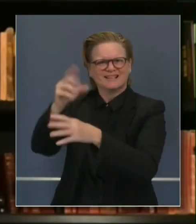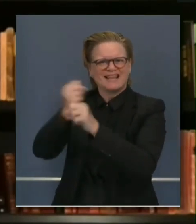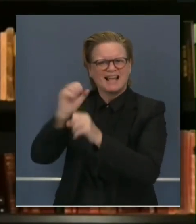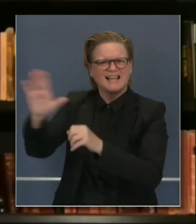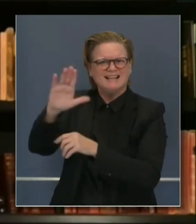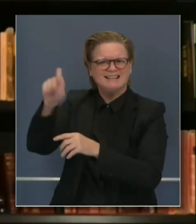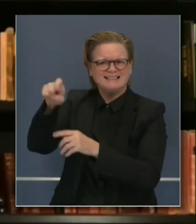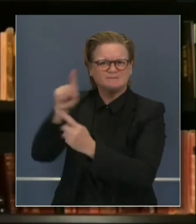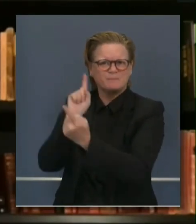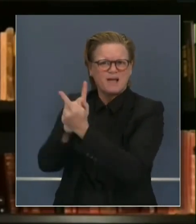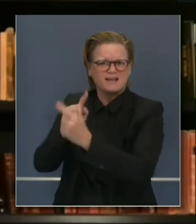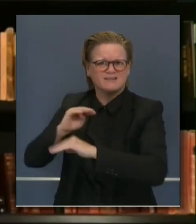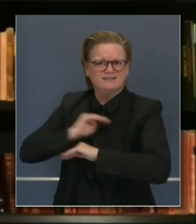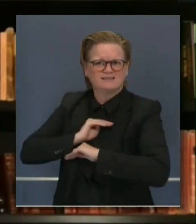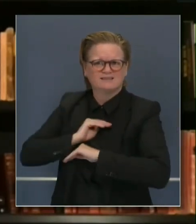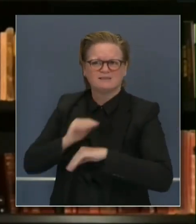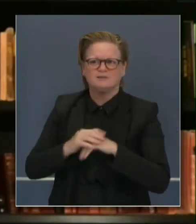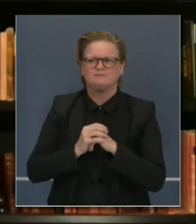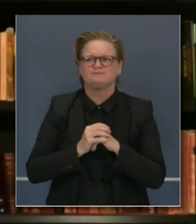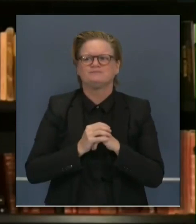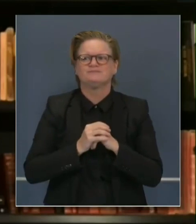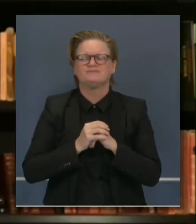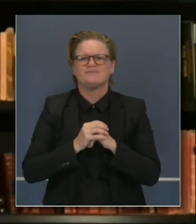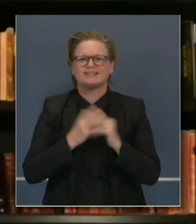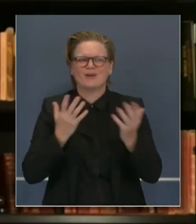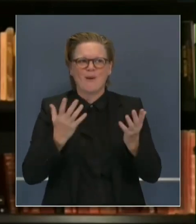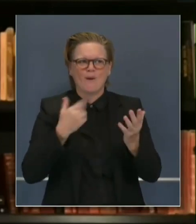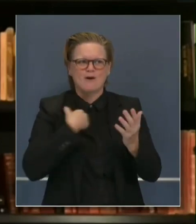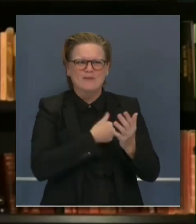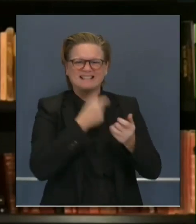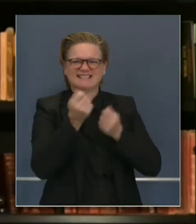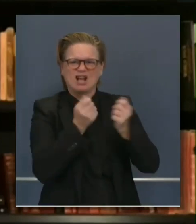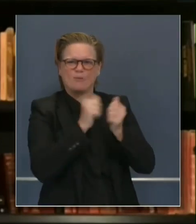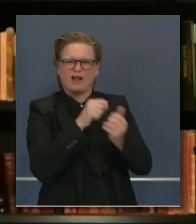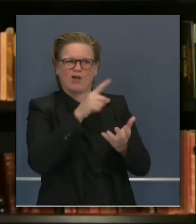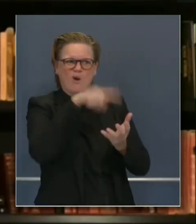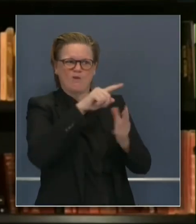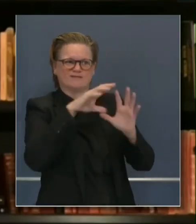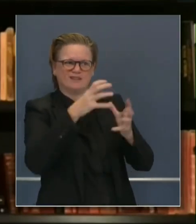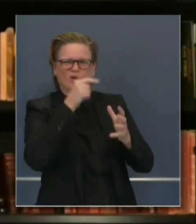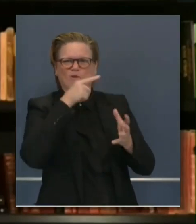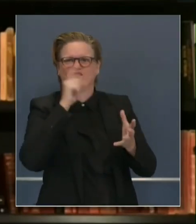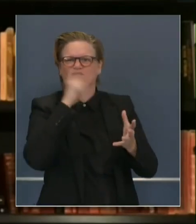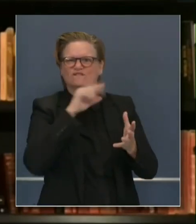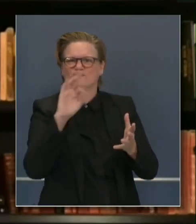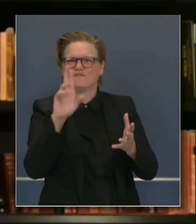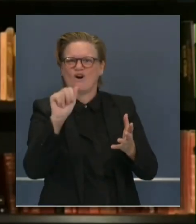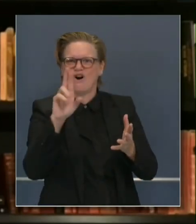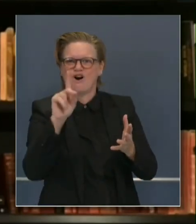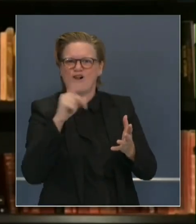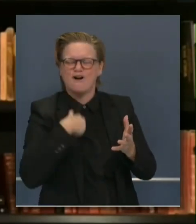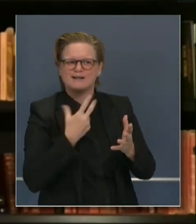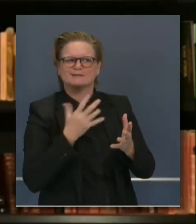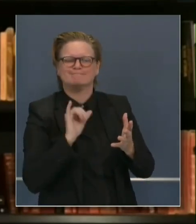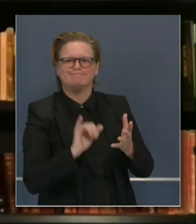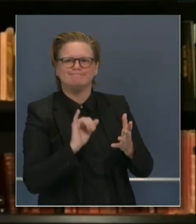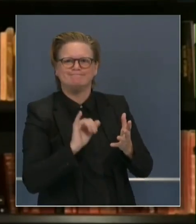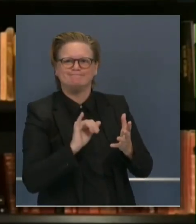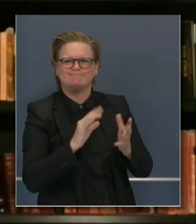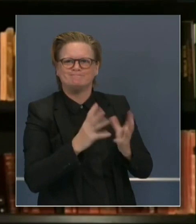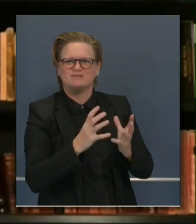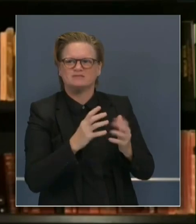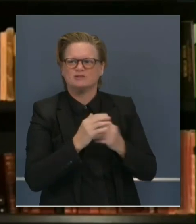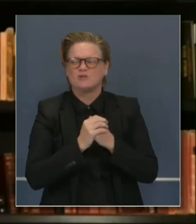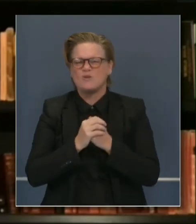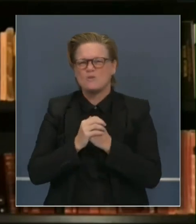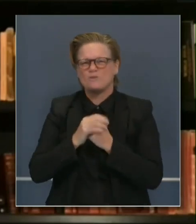of some and the fraud that those individuals are intent on perpetuating. So that's the constant balancing